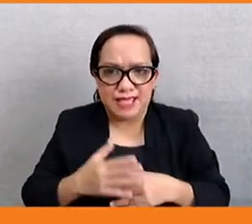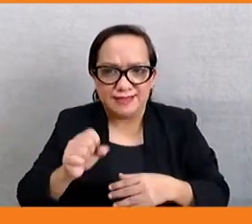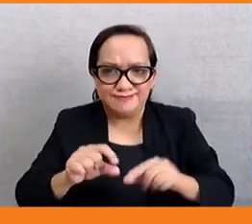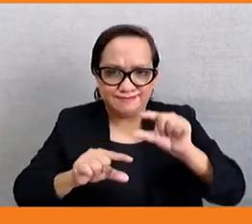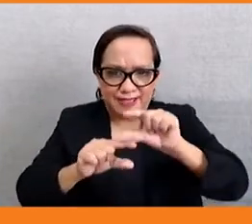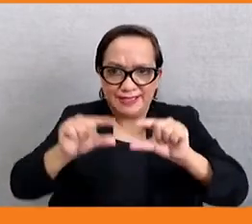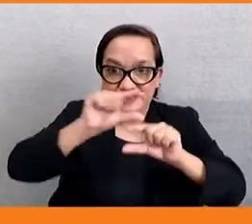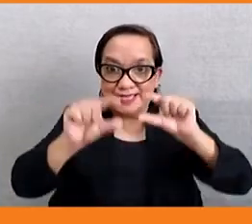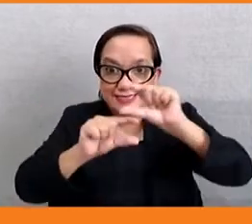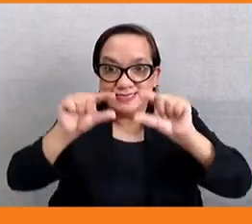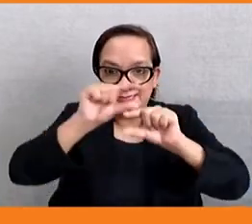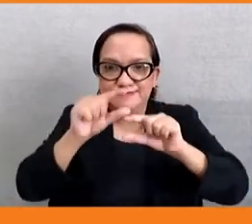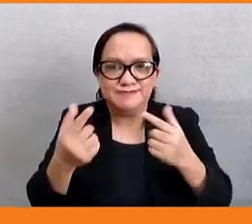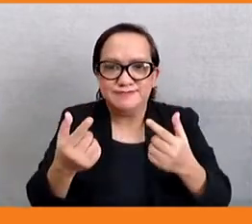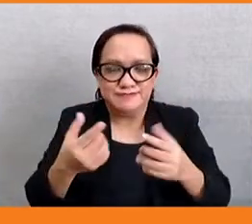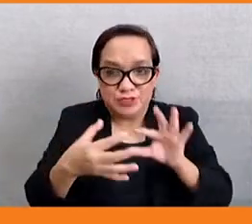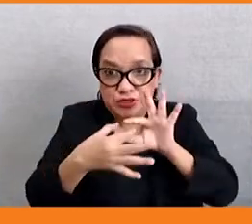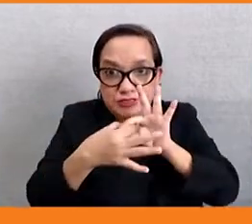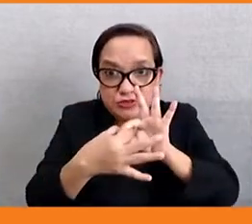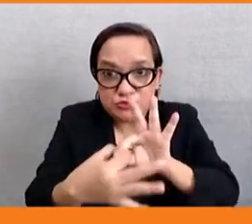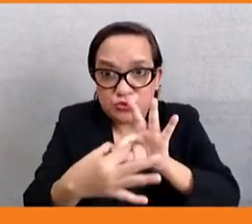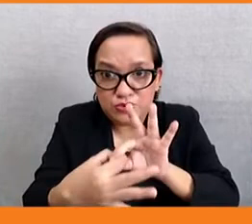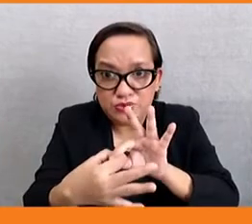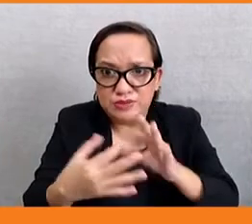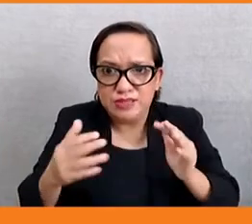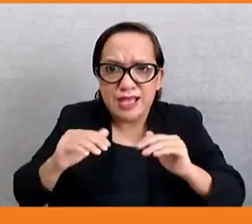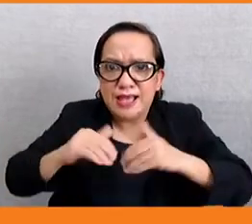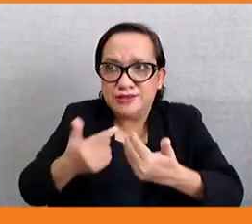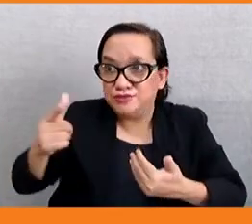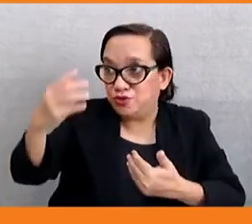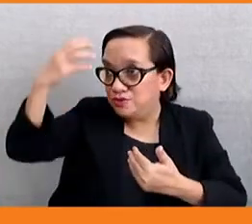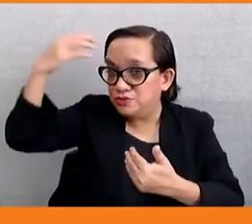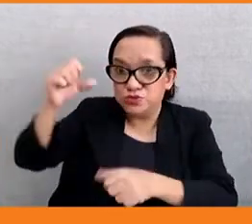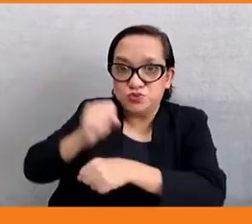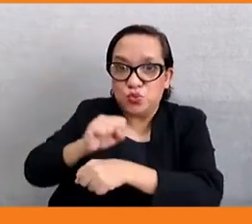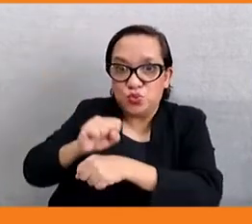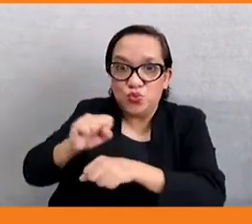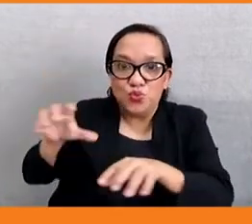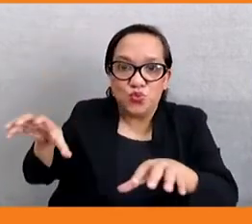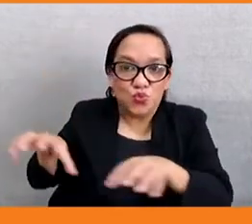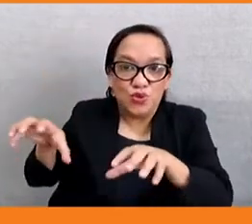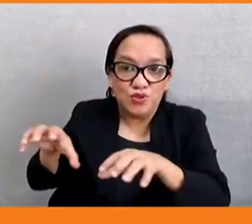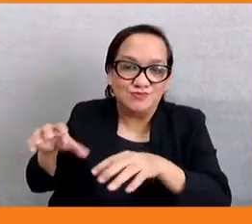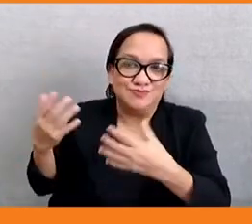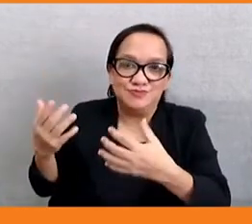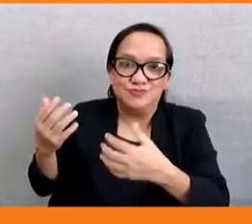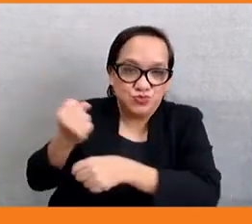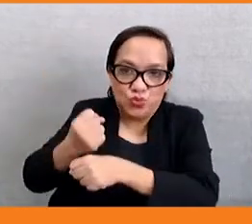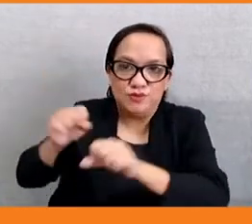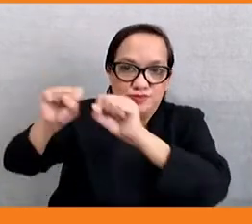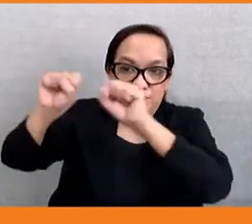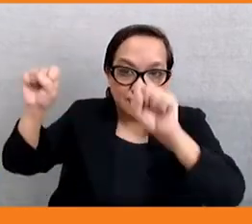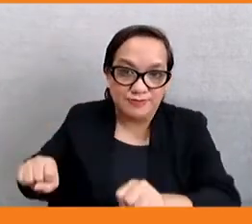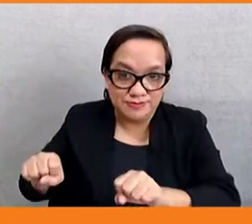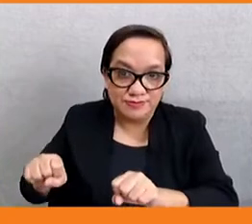e-government systems, Earth observation, and national spatial data infrastructure. And